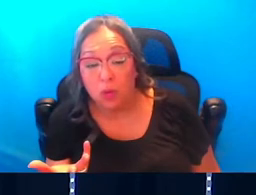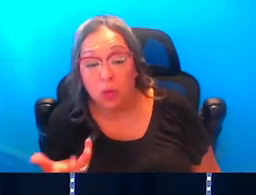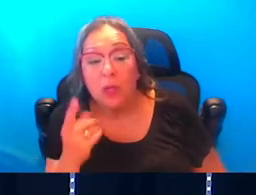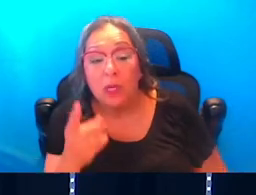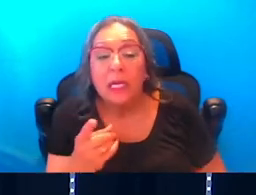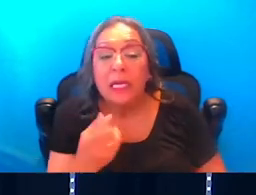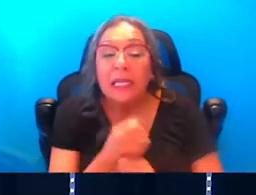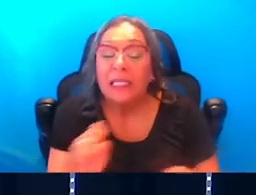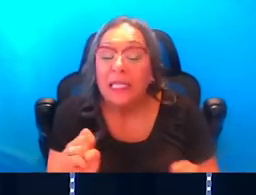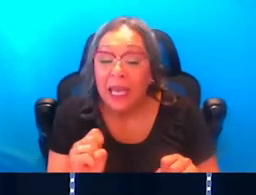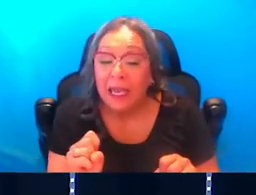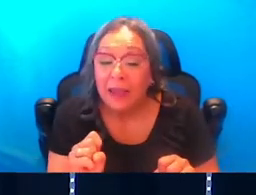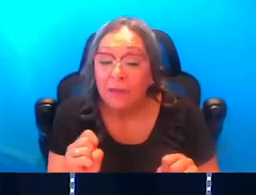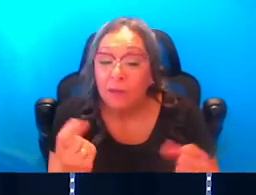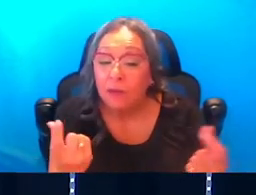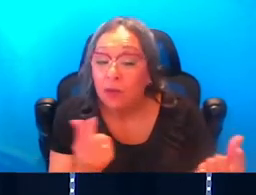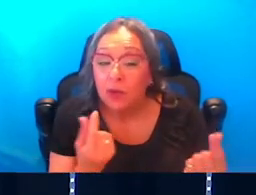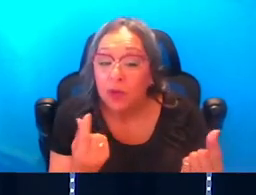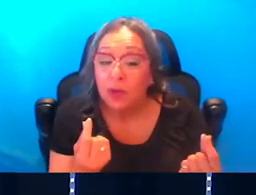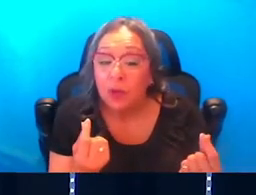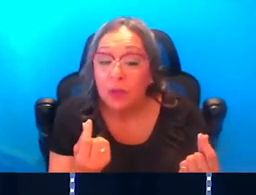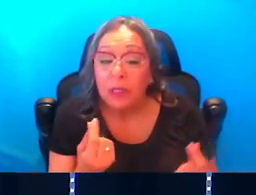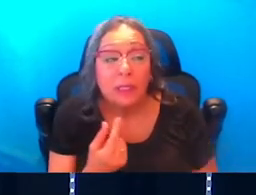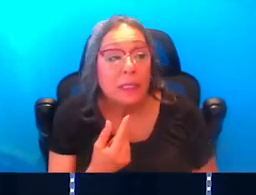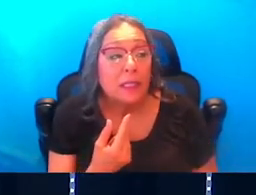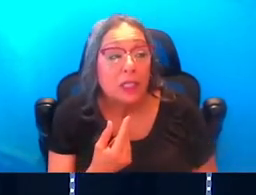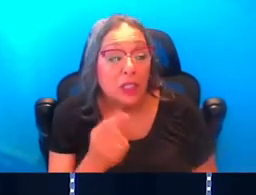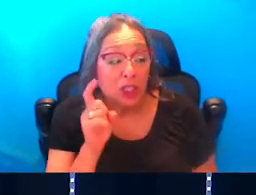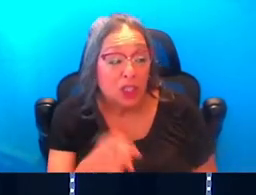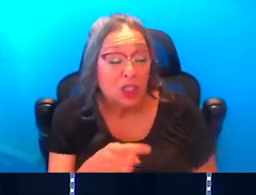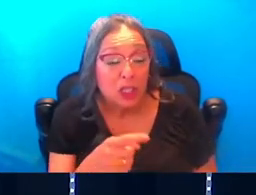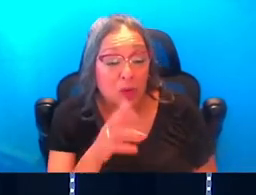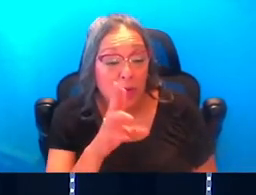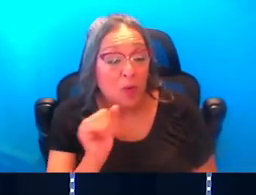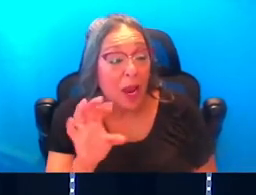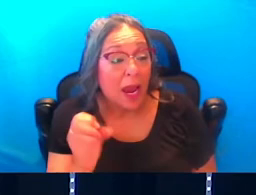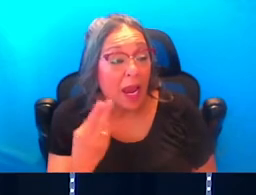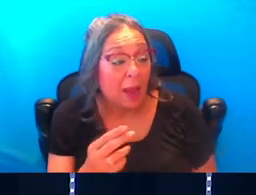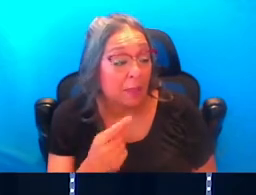The safe play is, yep, they're inside.